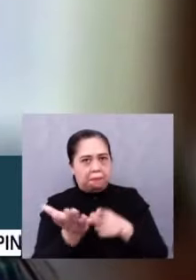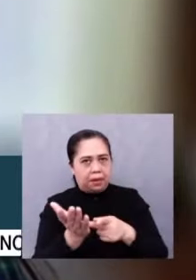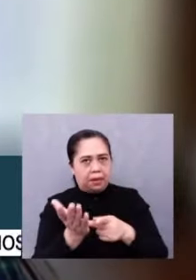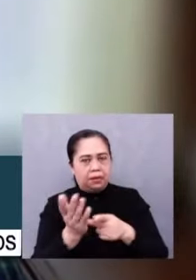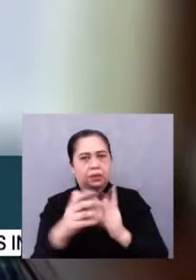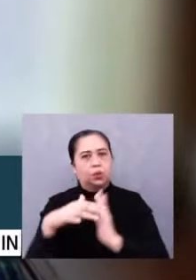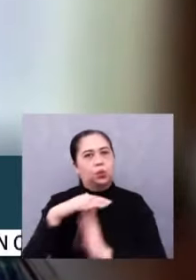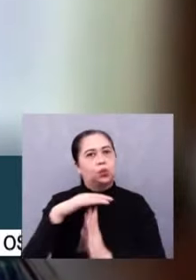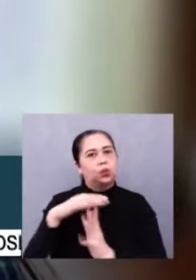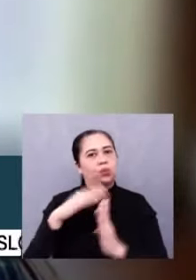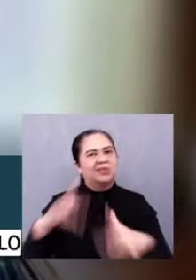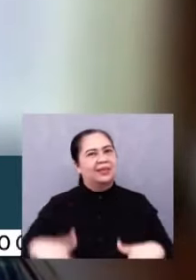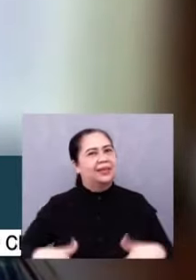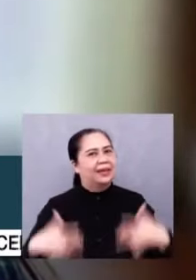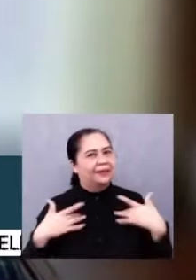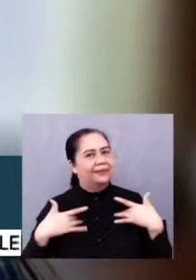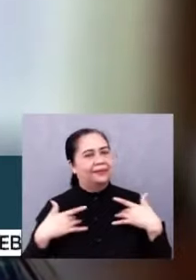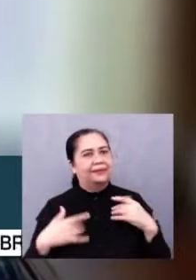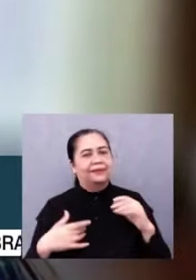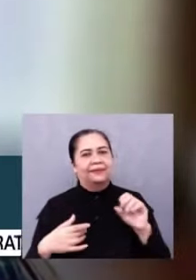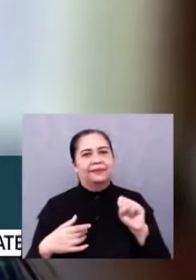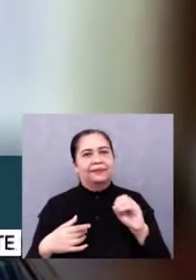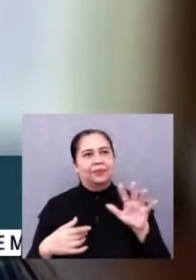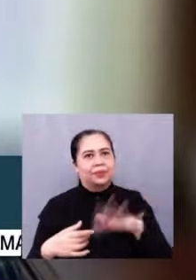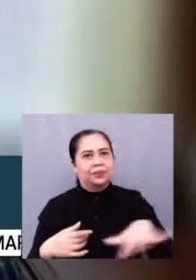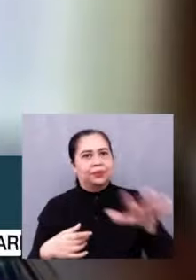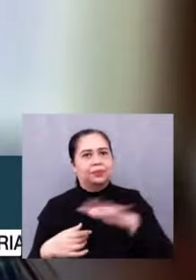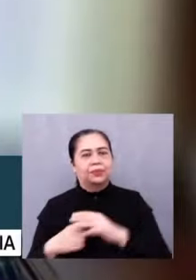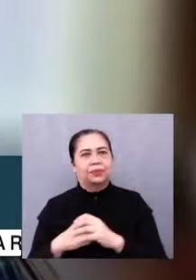life. In a way,